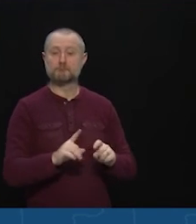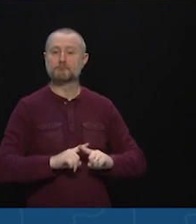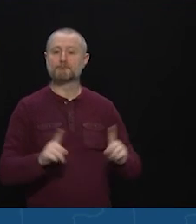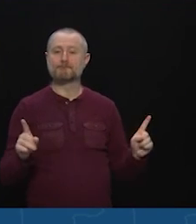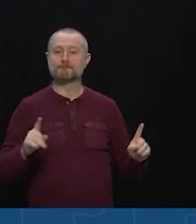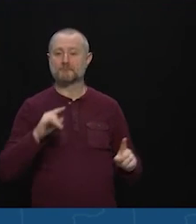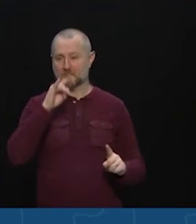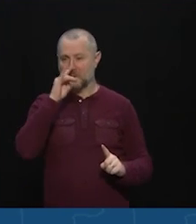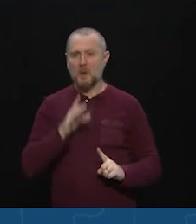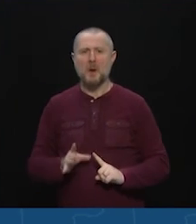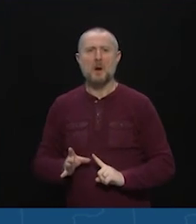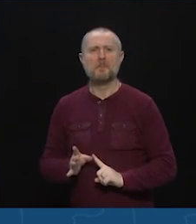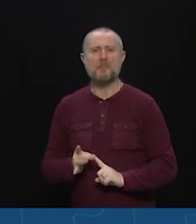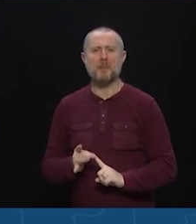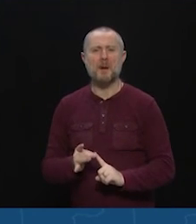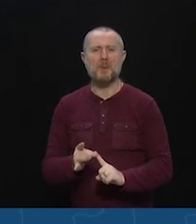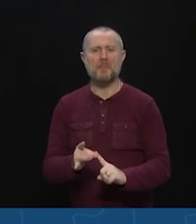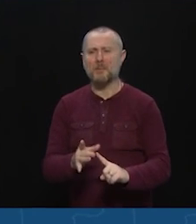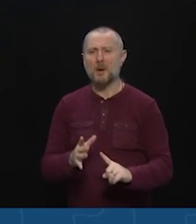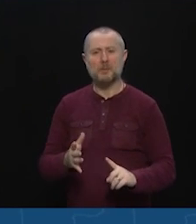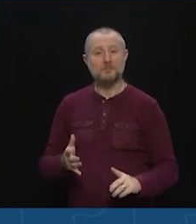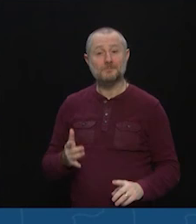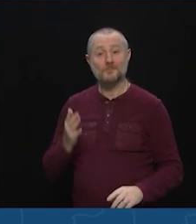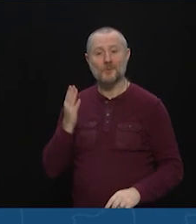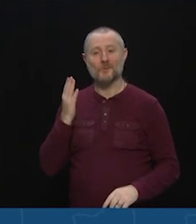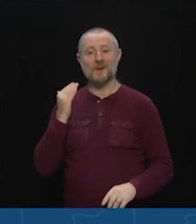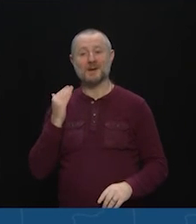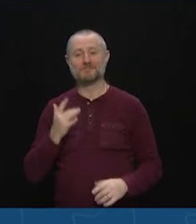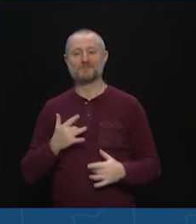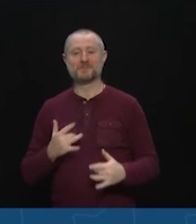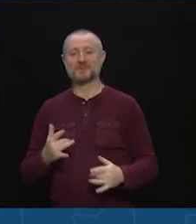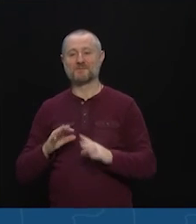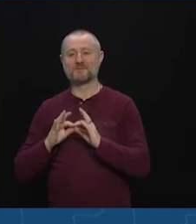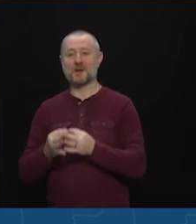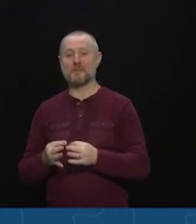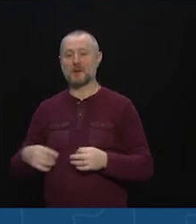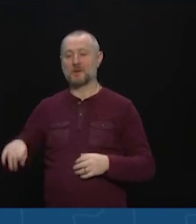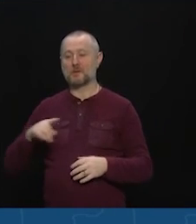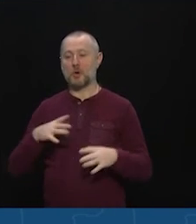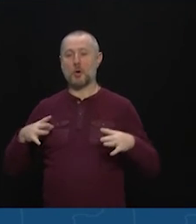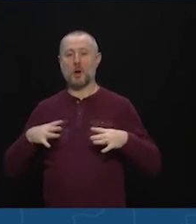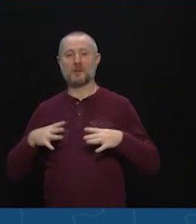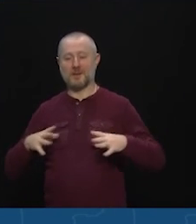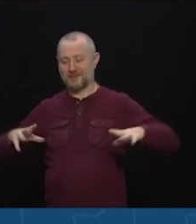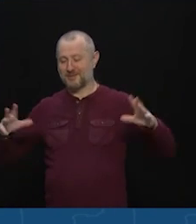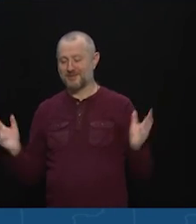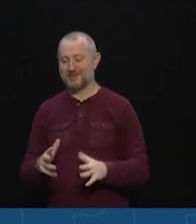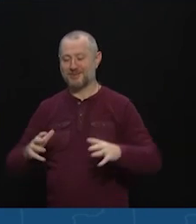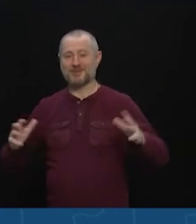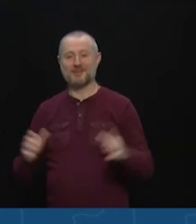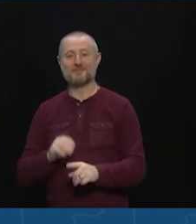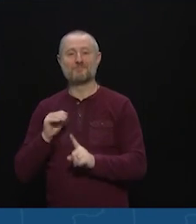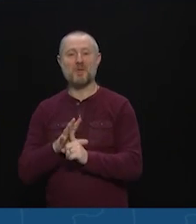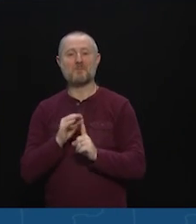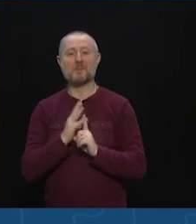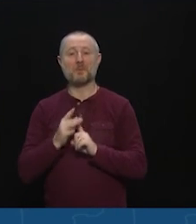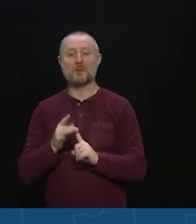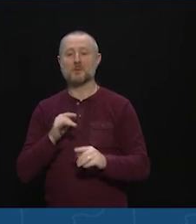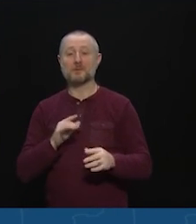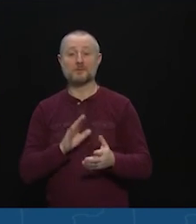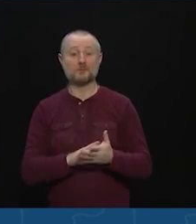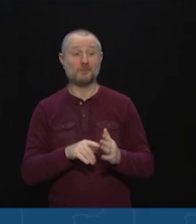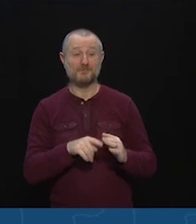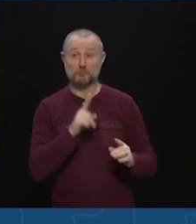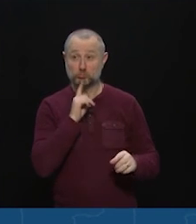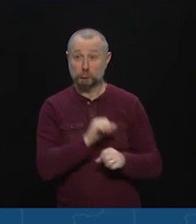after exposure to family members after the holidays. We saw that because they literally were safer in school. So I'm watching the numbers. We'll look at what the numbers were